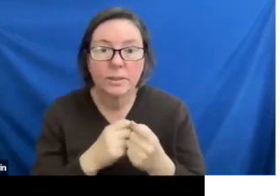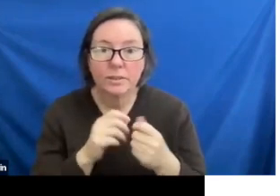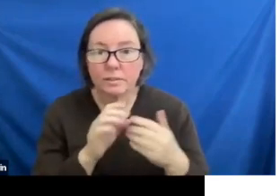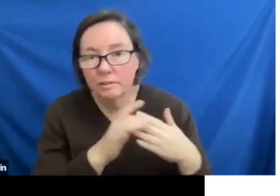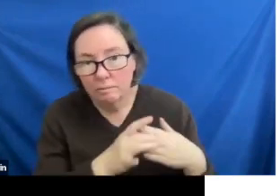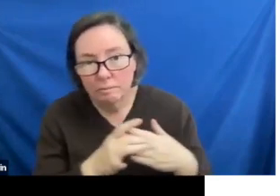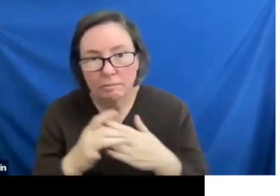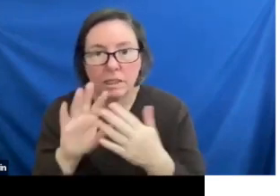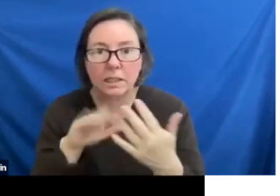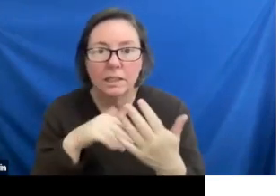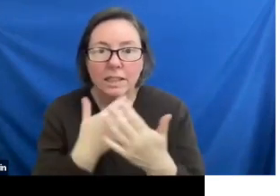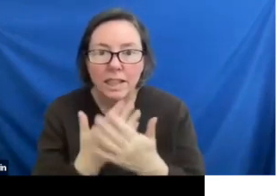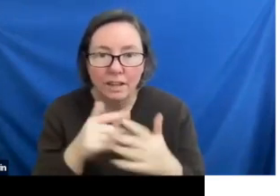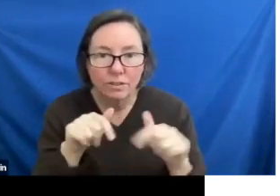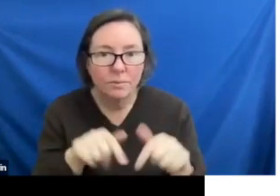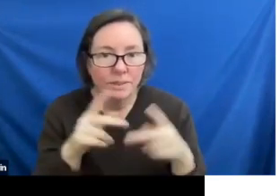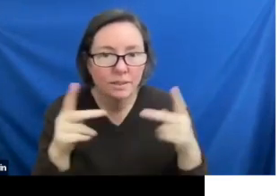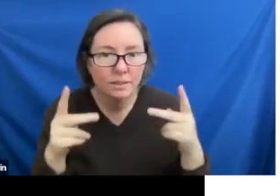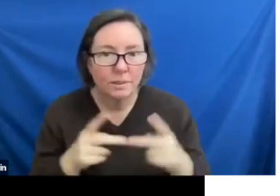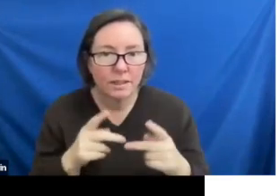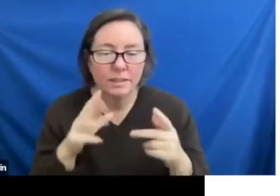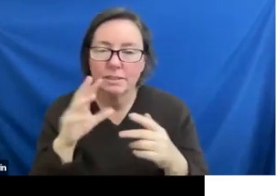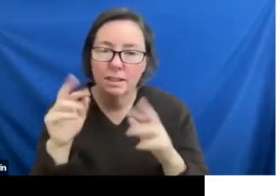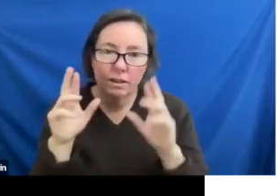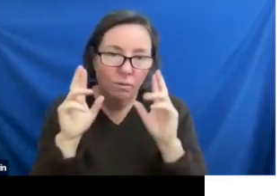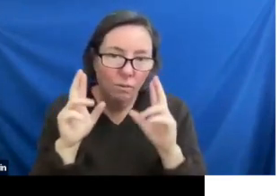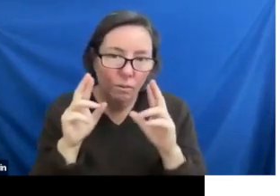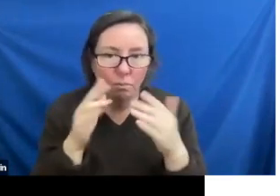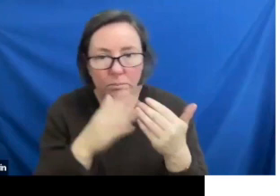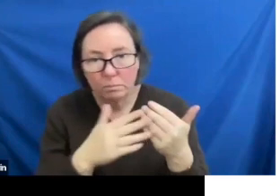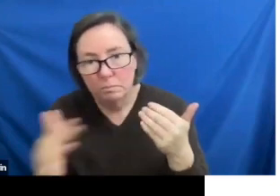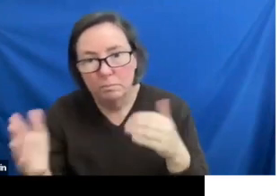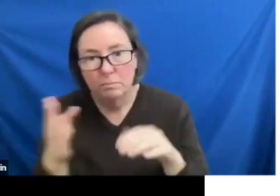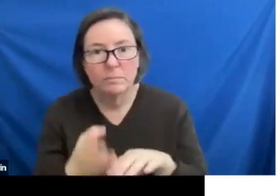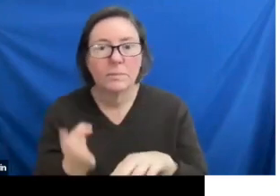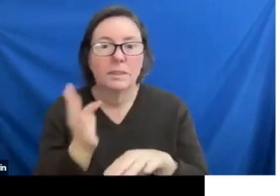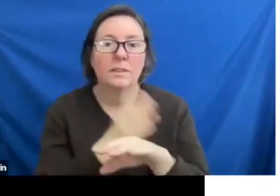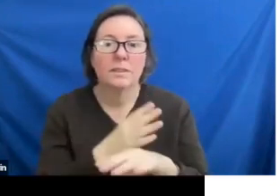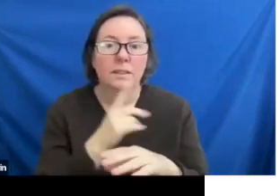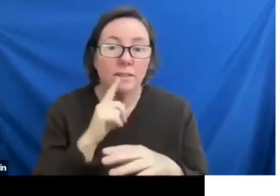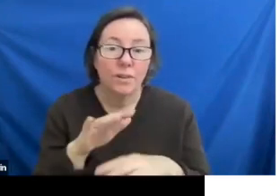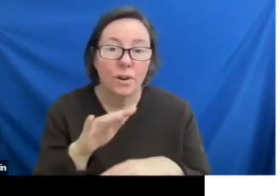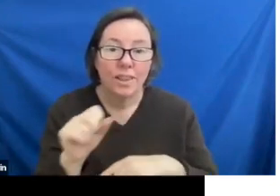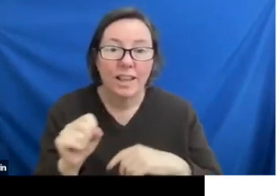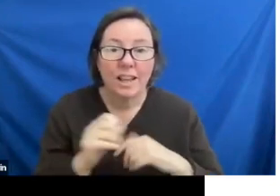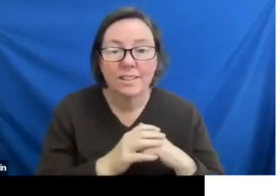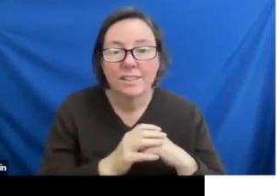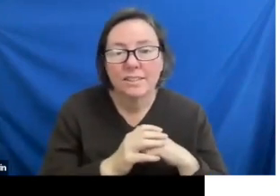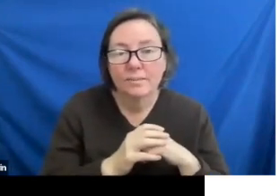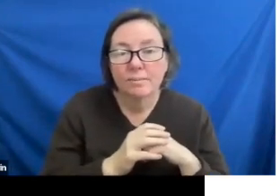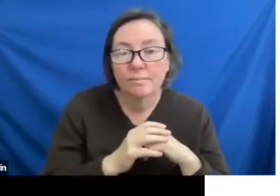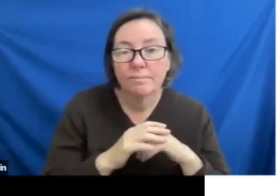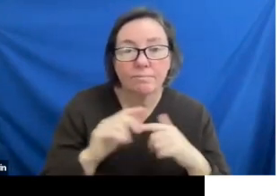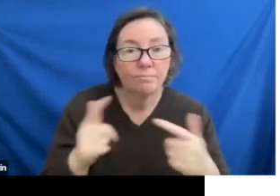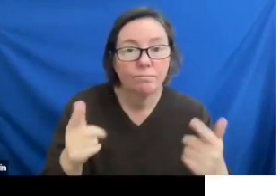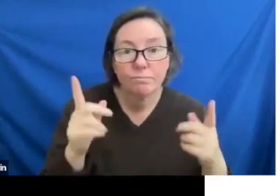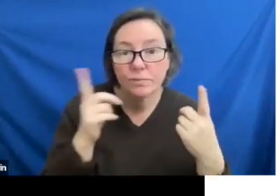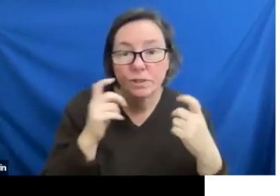point in terms of what I hope are some great improvements for the CAS. And with that, we can open it up to